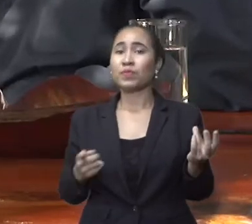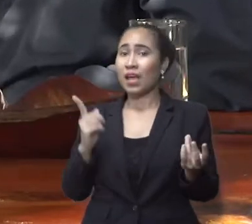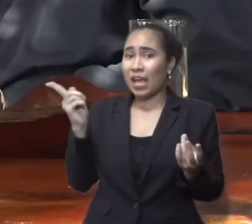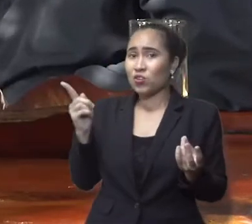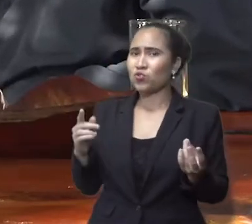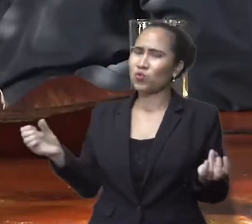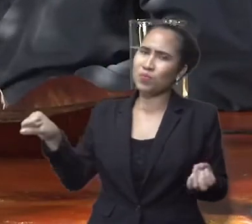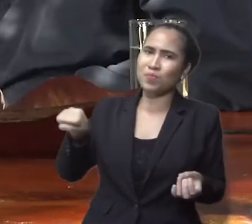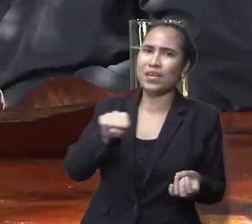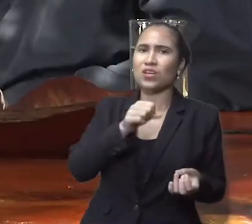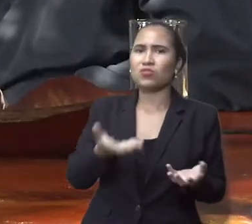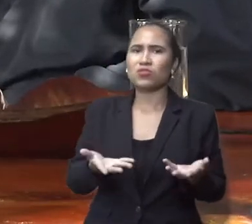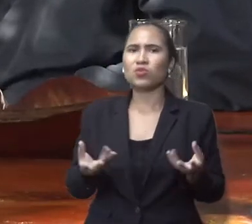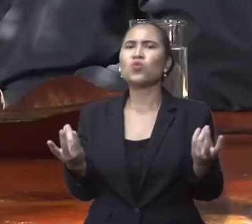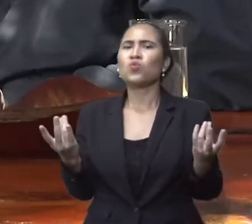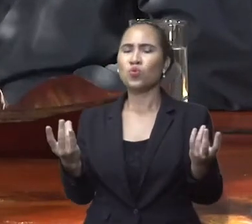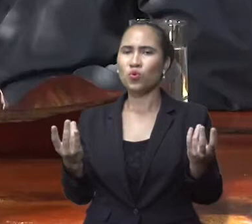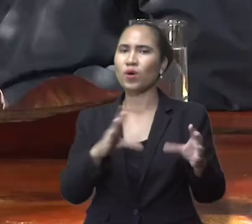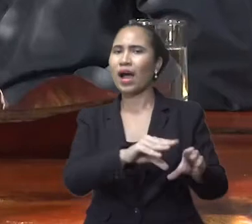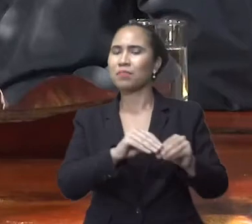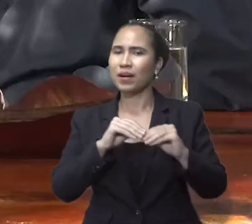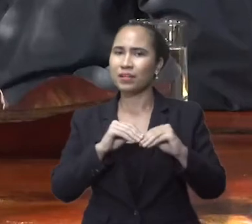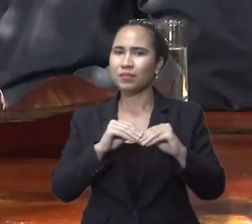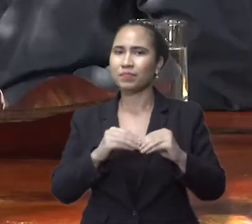involvement, the UN's involvement in this year's meeting